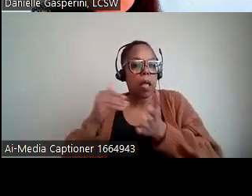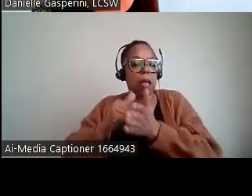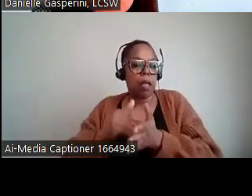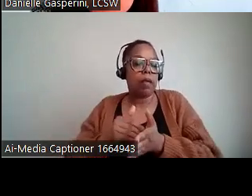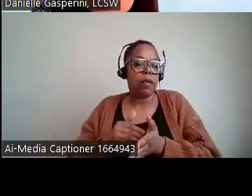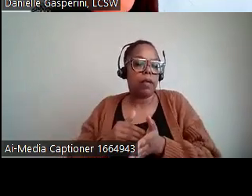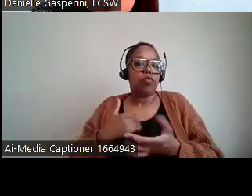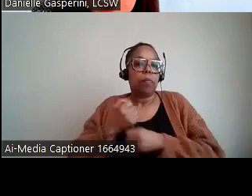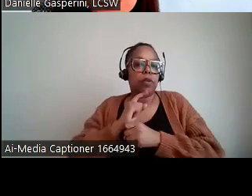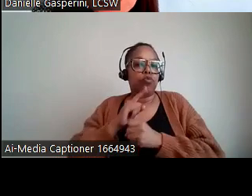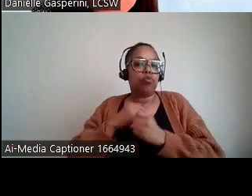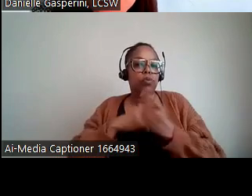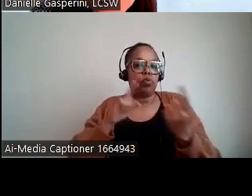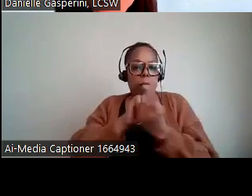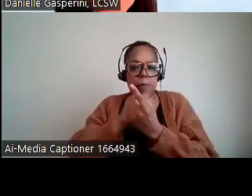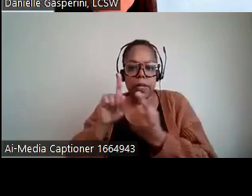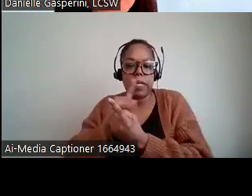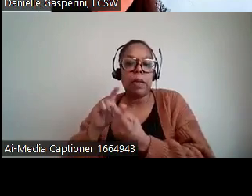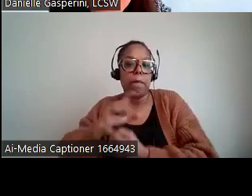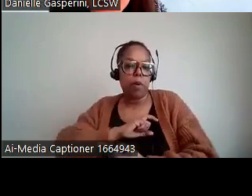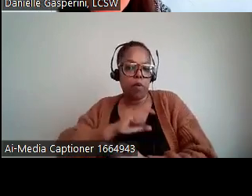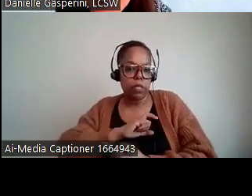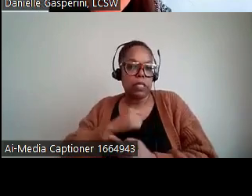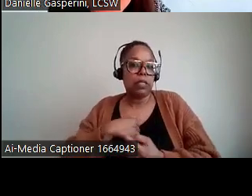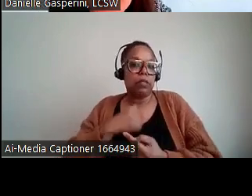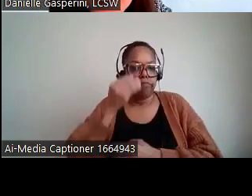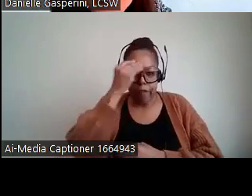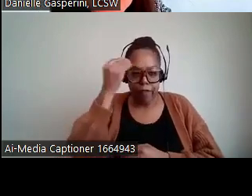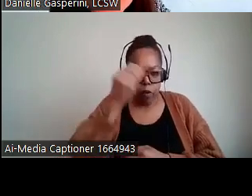more interaction with more officers. So this is really great.